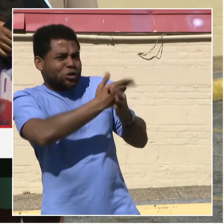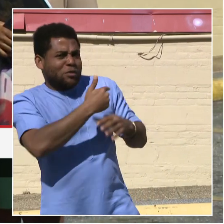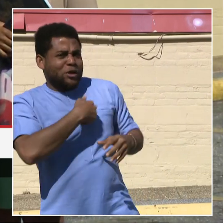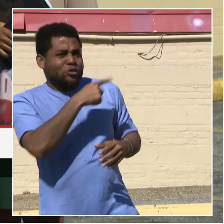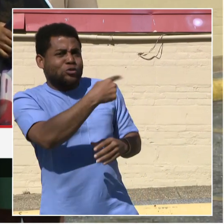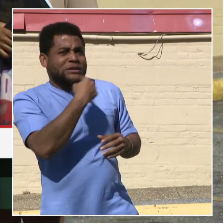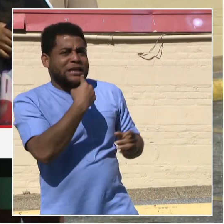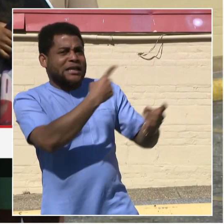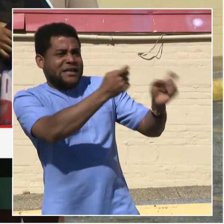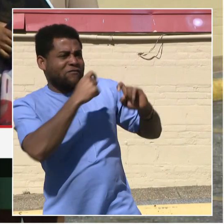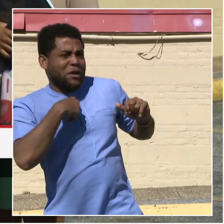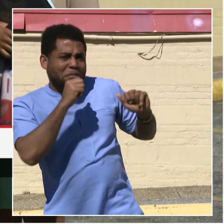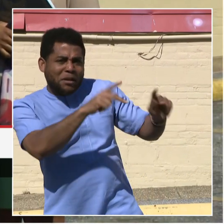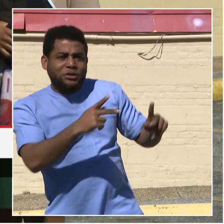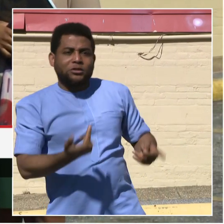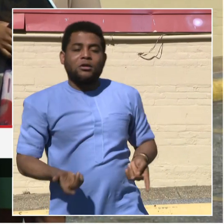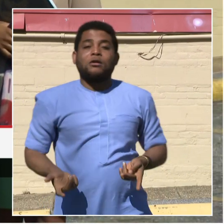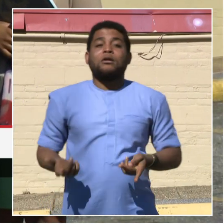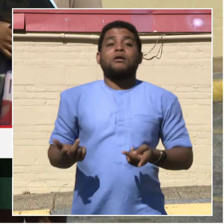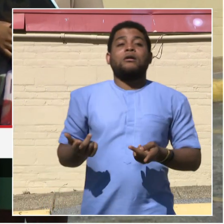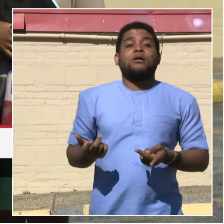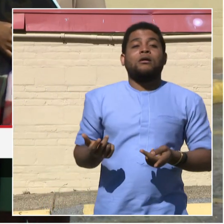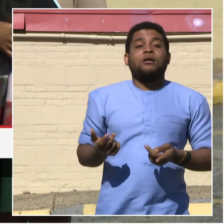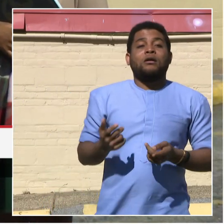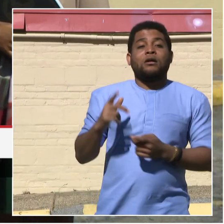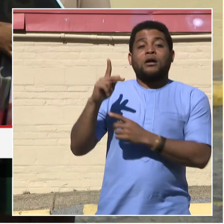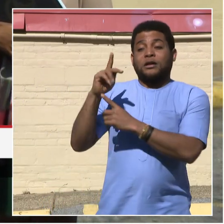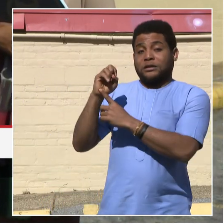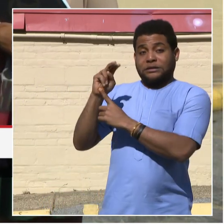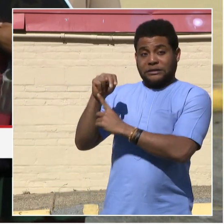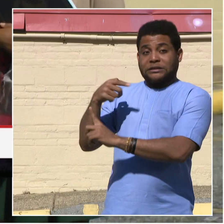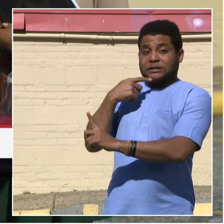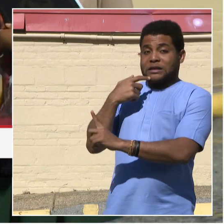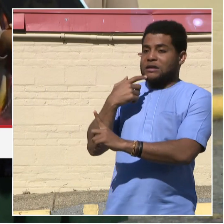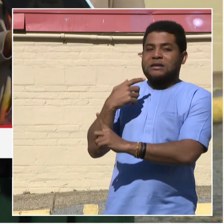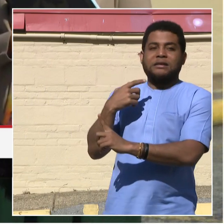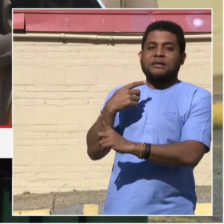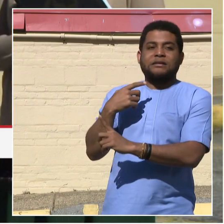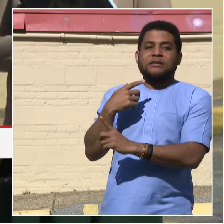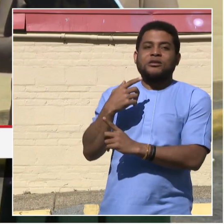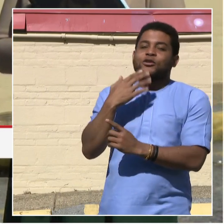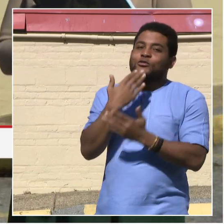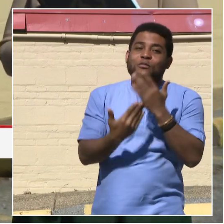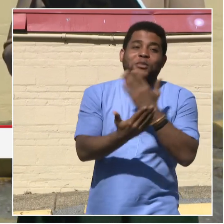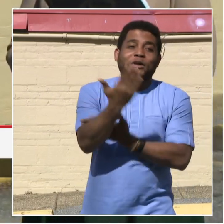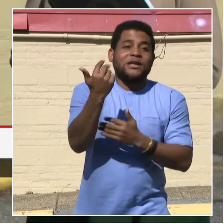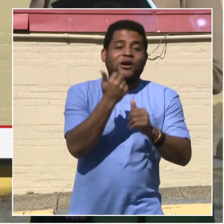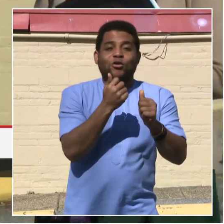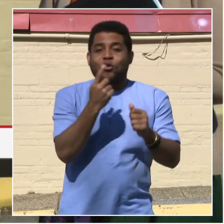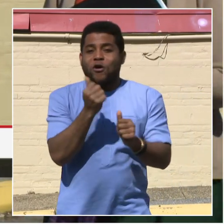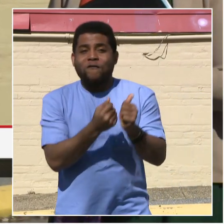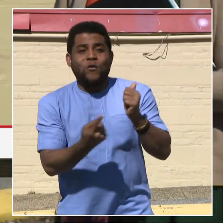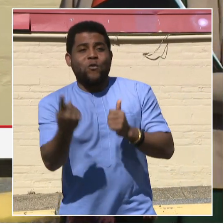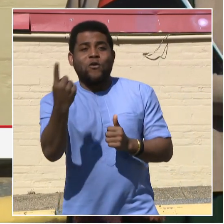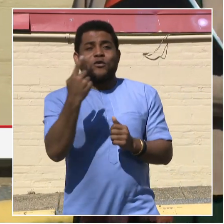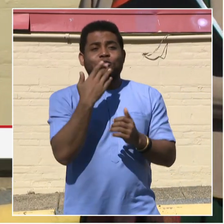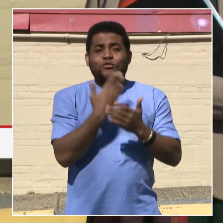And greetings to everybody who is here this morning. We're here for a very important